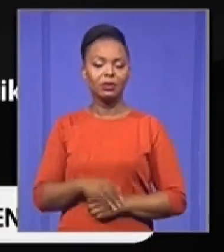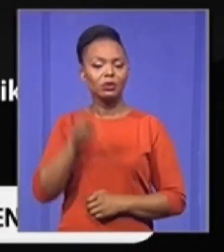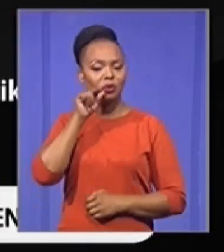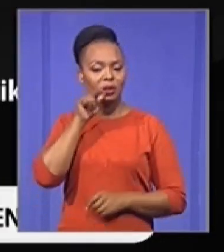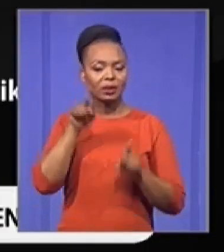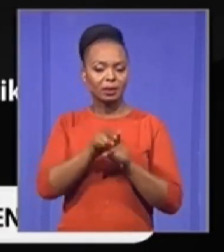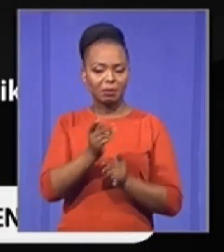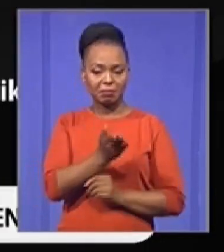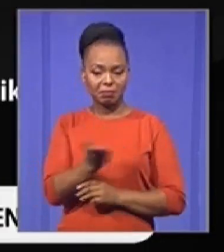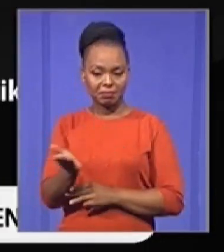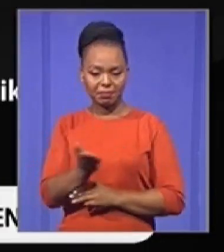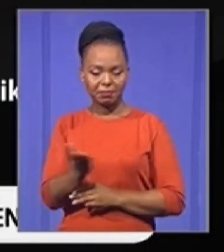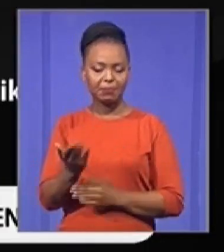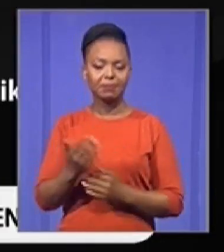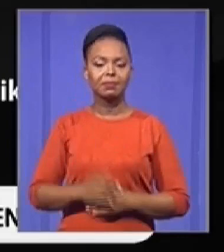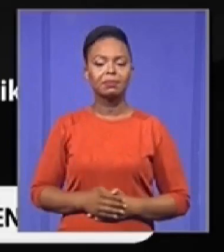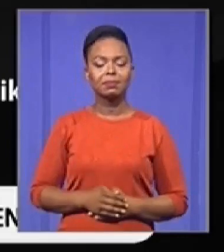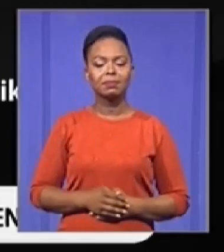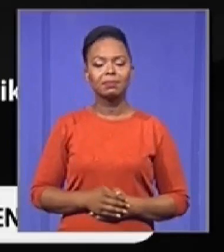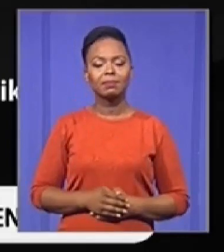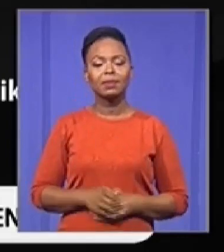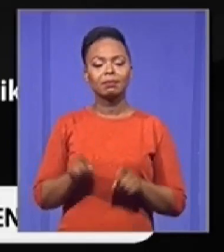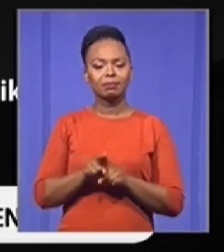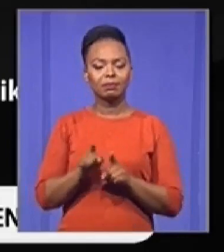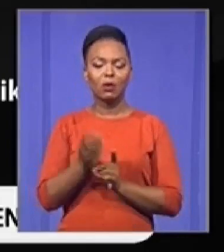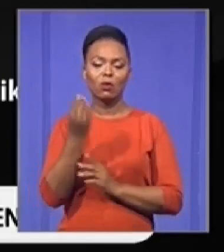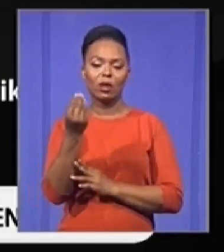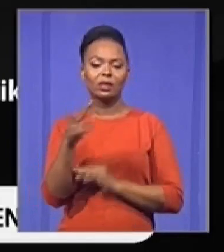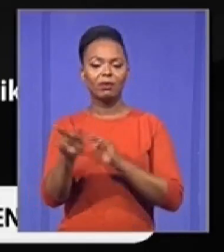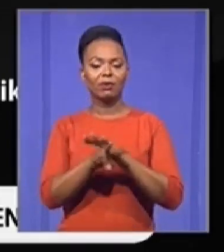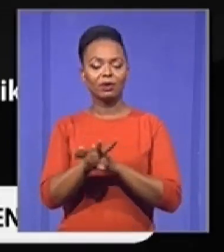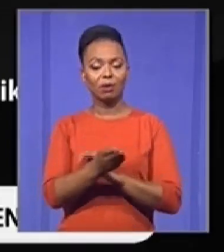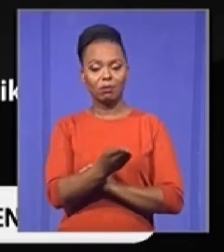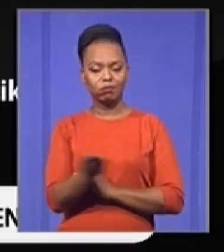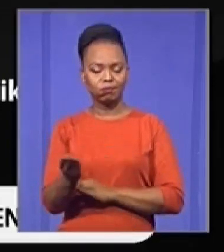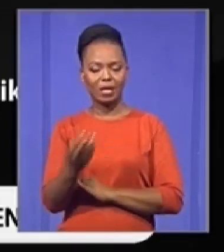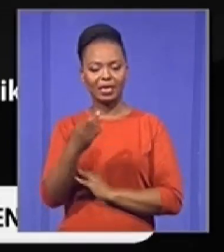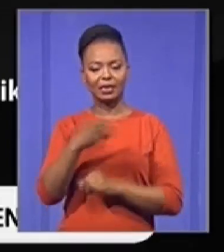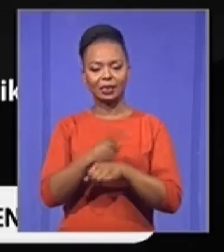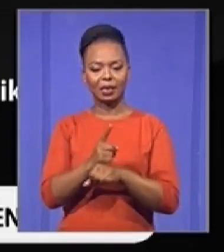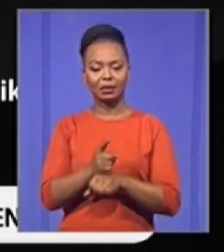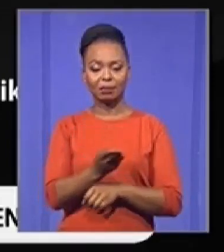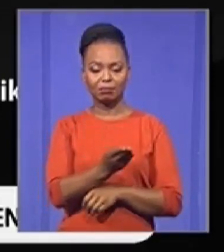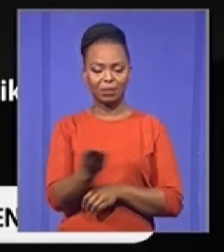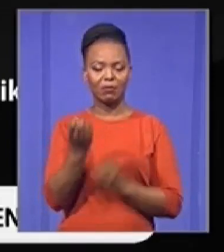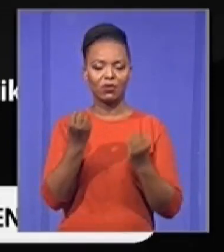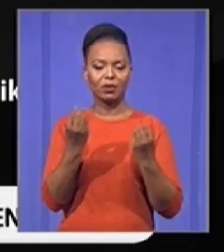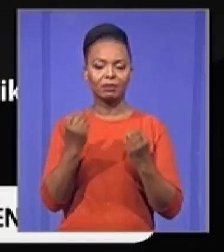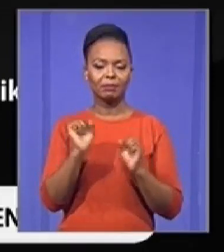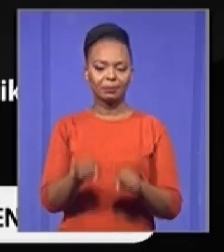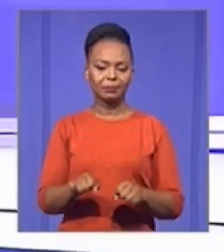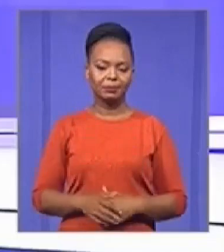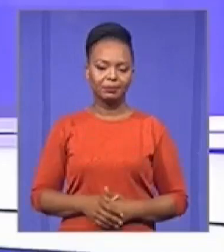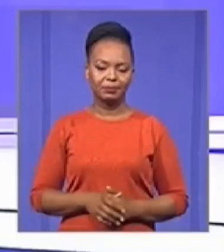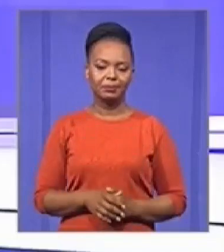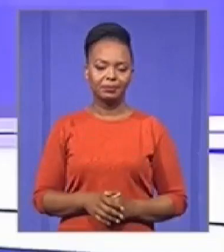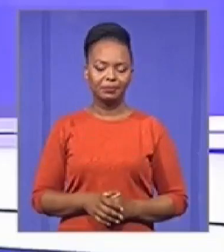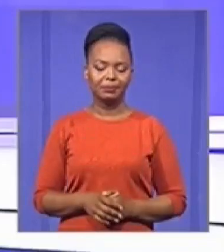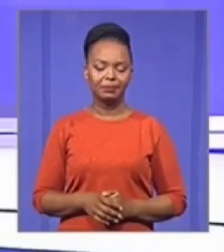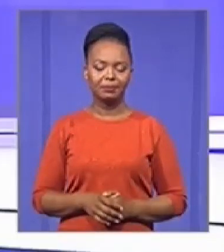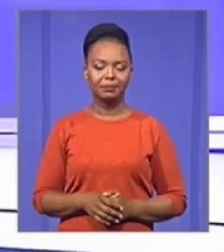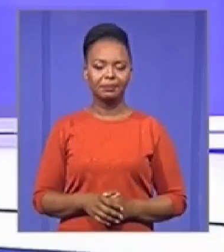ke @ditaba_dikgang. To ka bera romela video ya WhatsApp e sa feteng 30 seconds ho 073 818